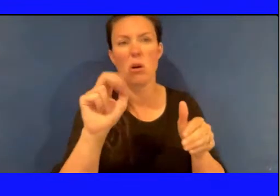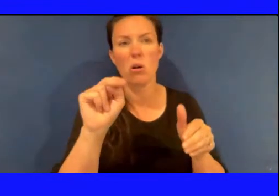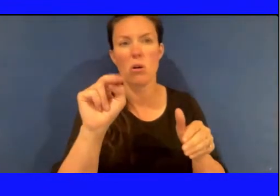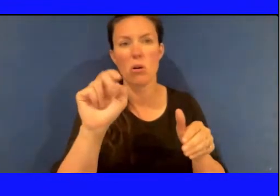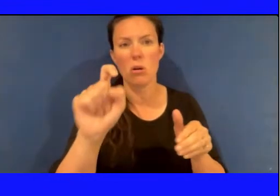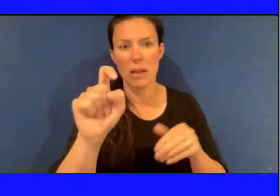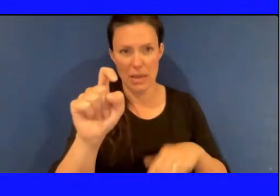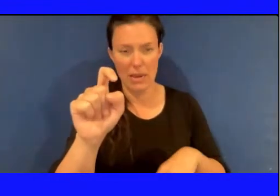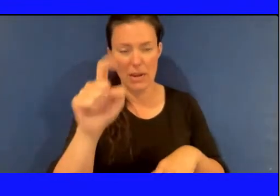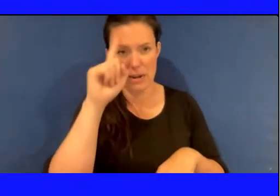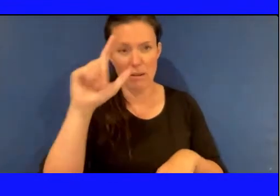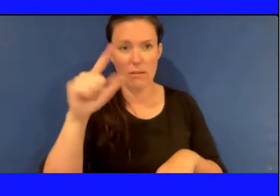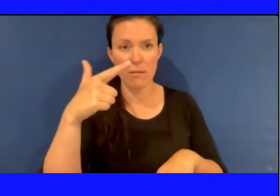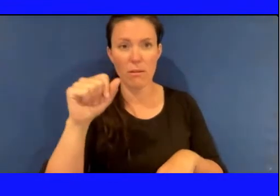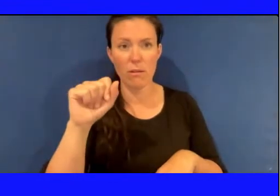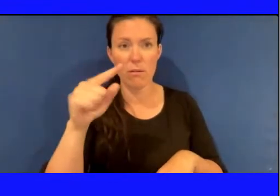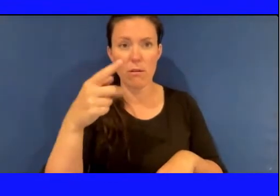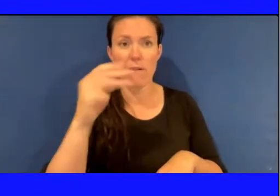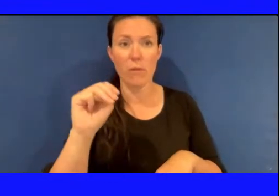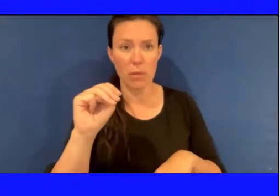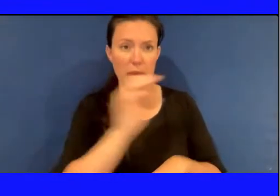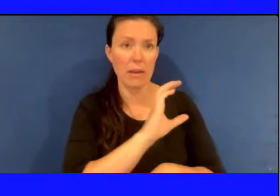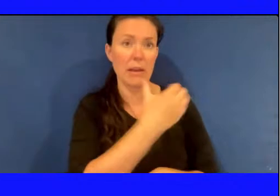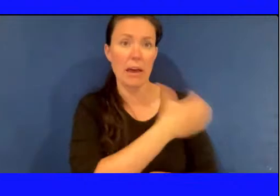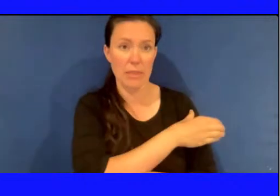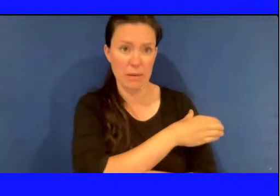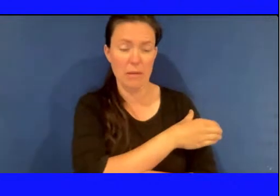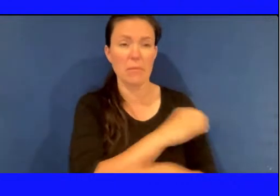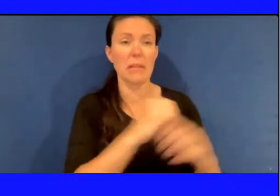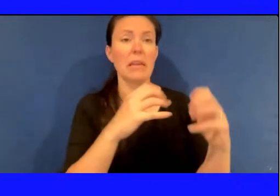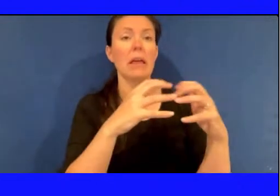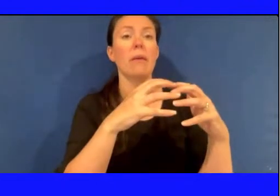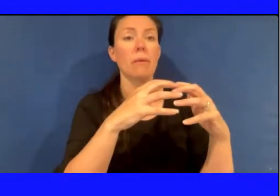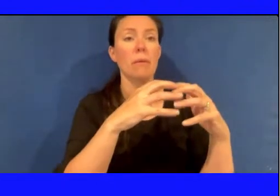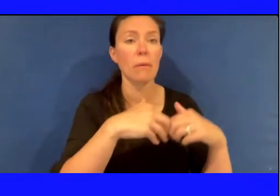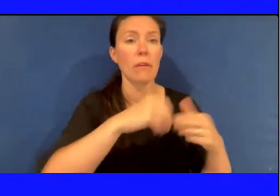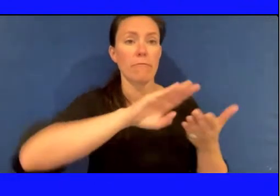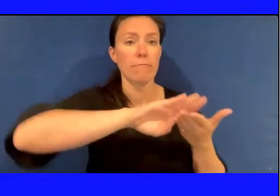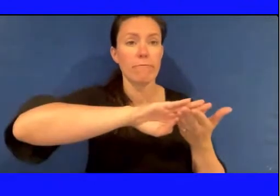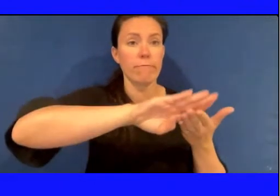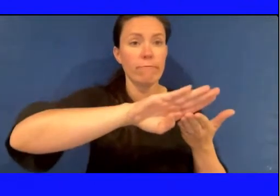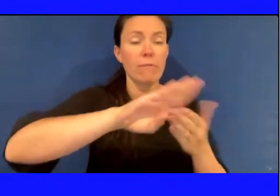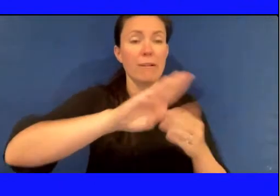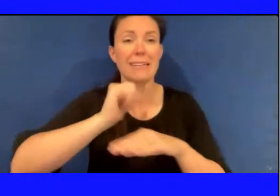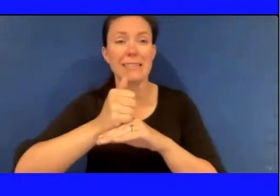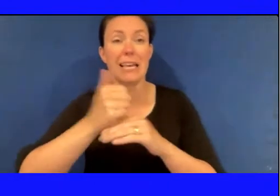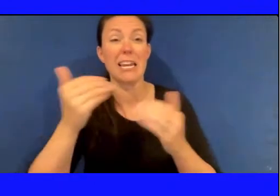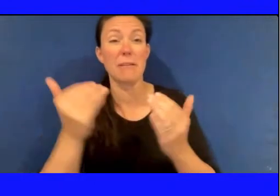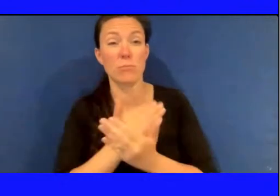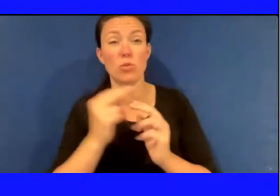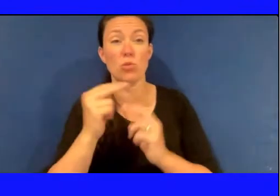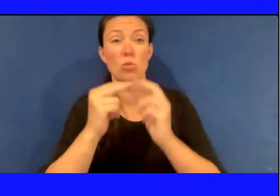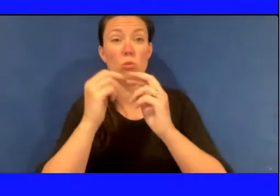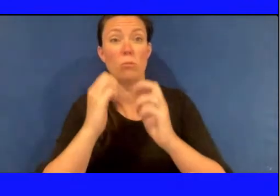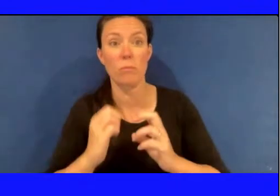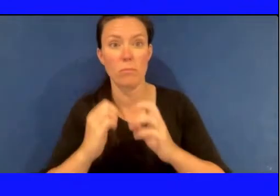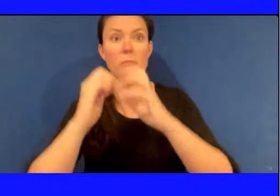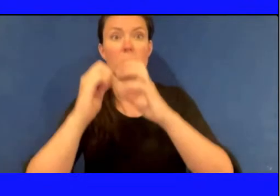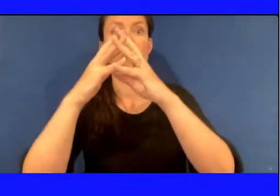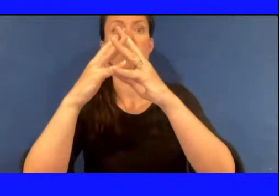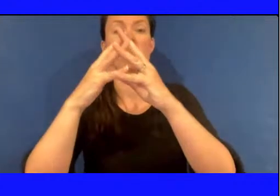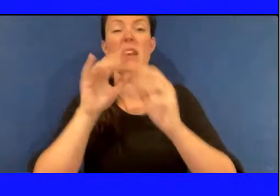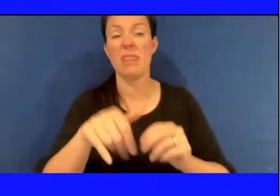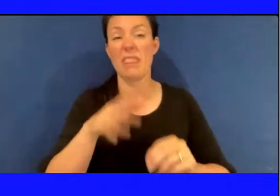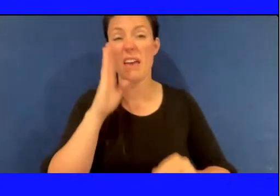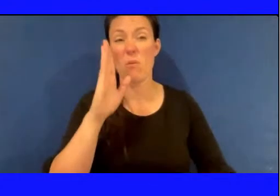Gotham Morrisania Clinic to make way for the new building. And as you'll also hear in a second, that new building will house a